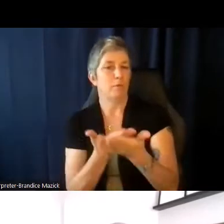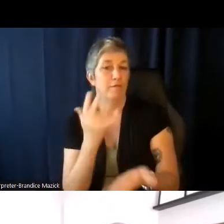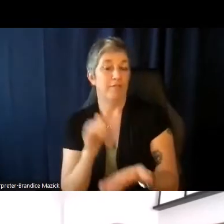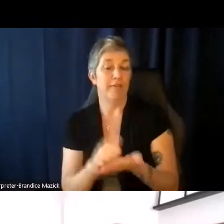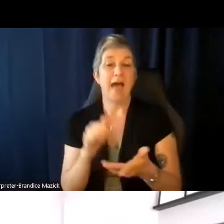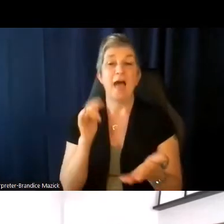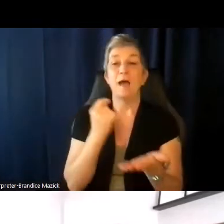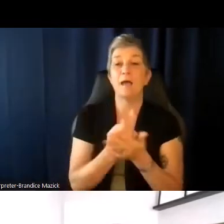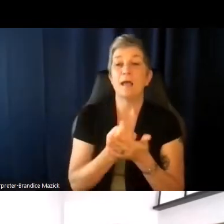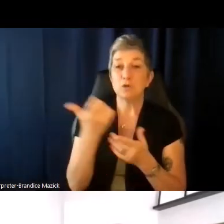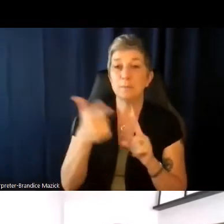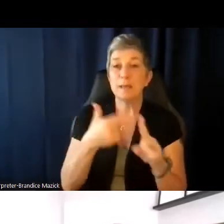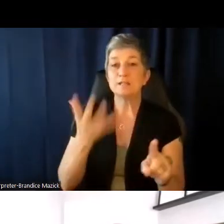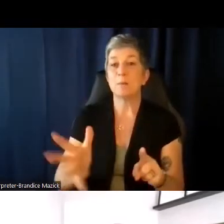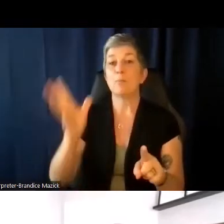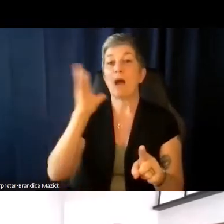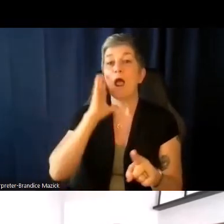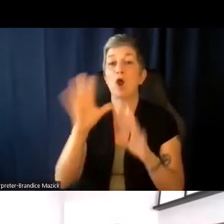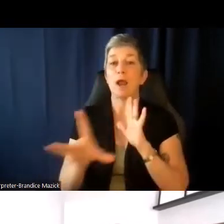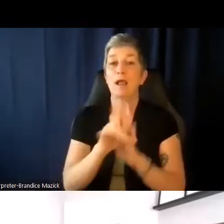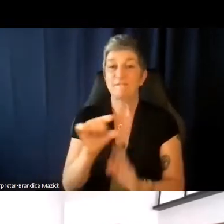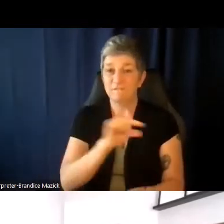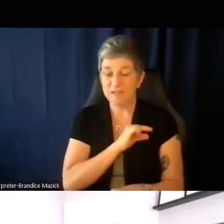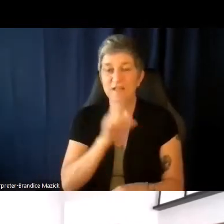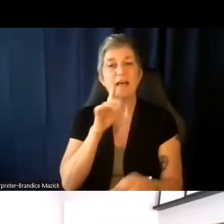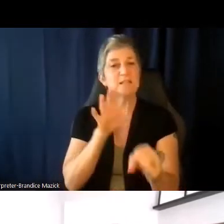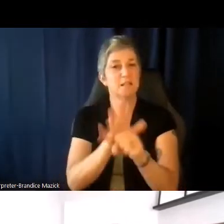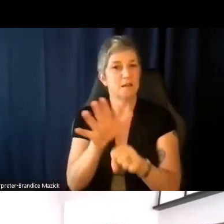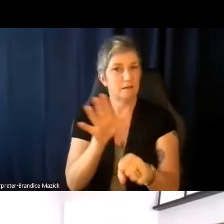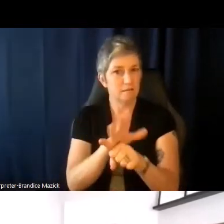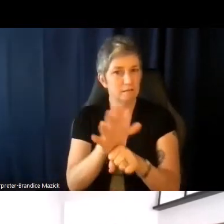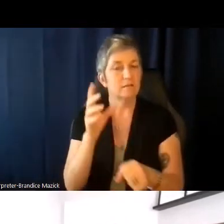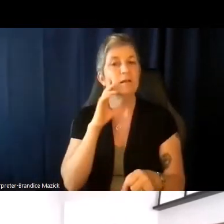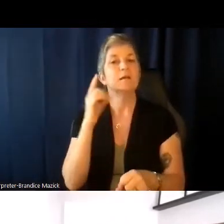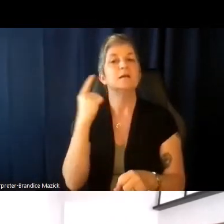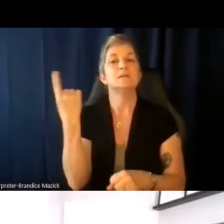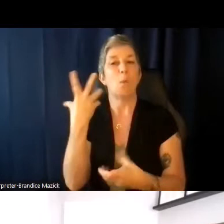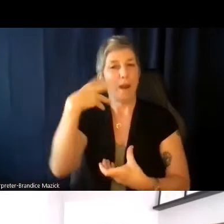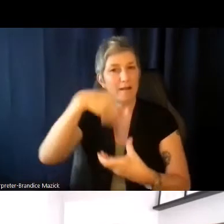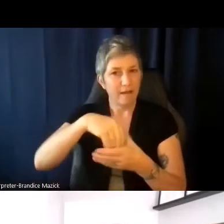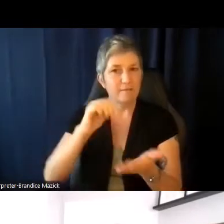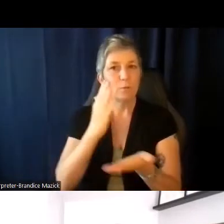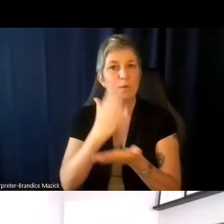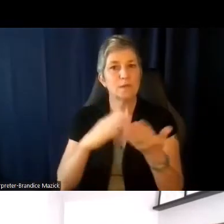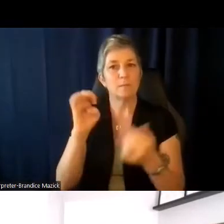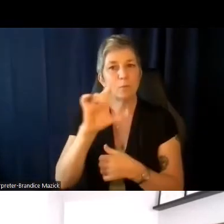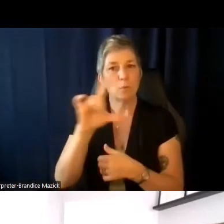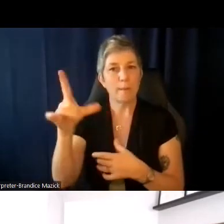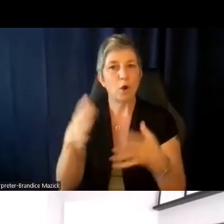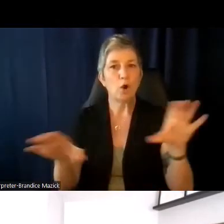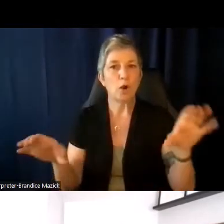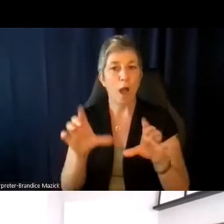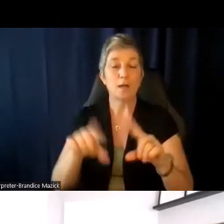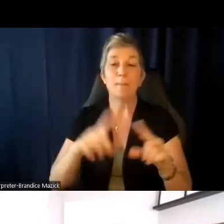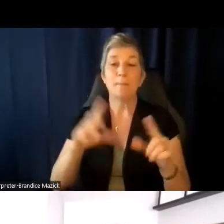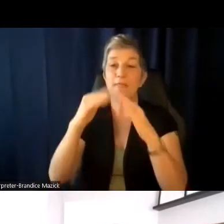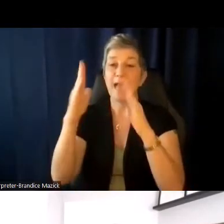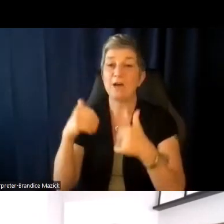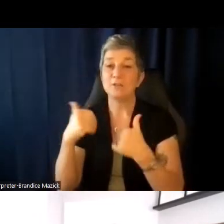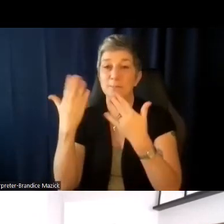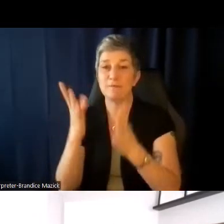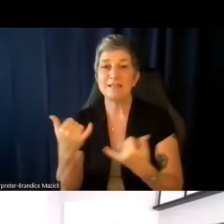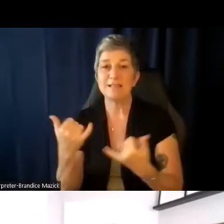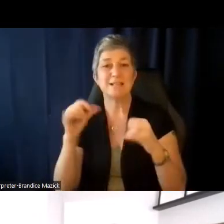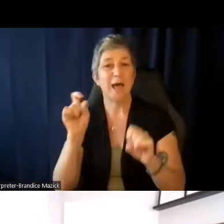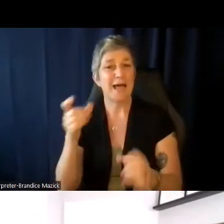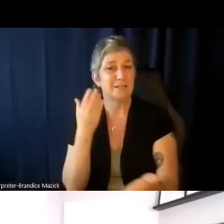prior conviction will serve as sufficient evidence to prove that someone engaged in certain criminal conduct, but the housing provider still has to prove